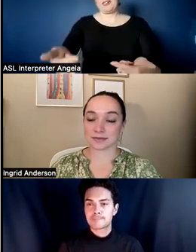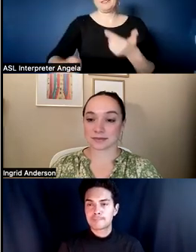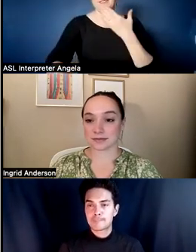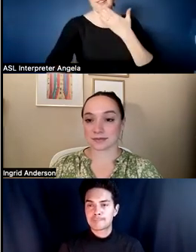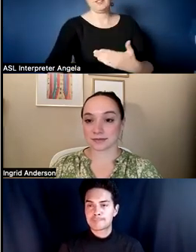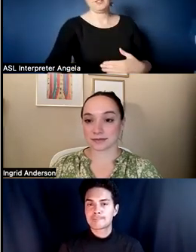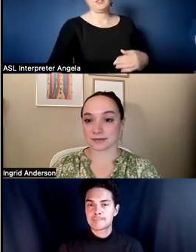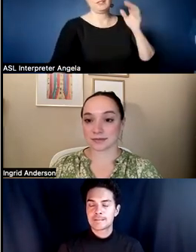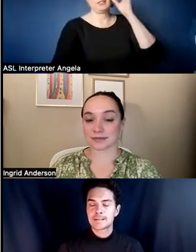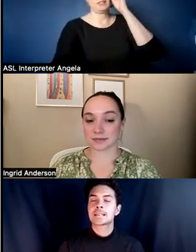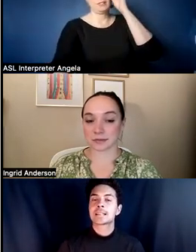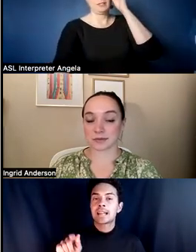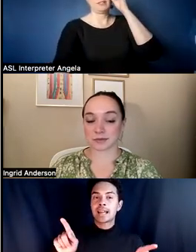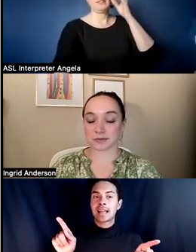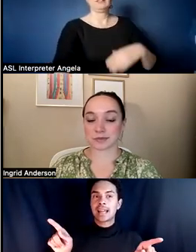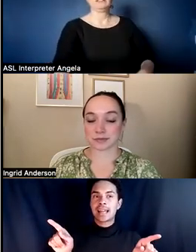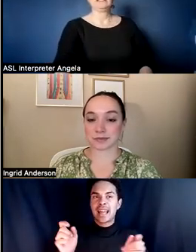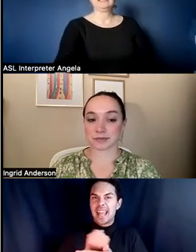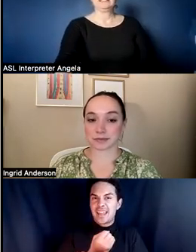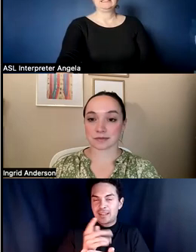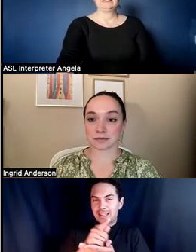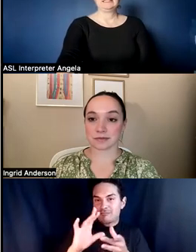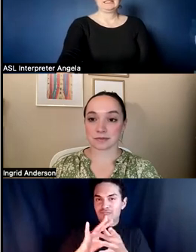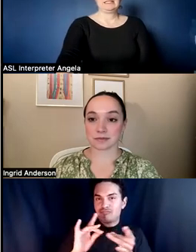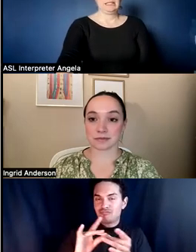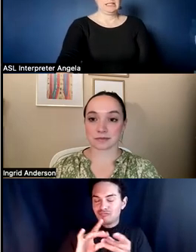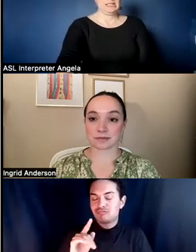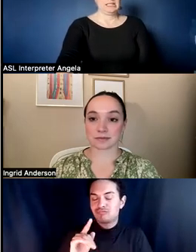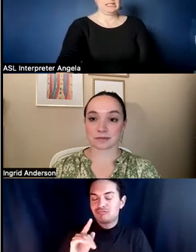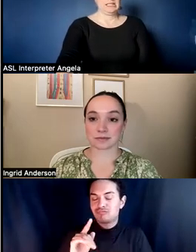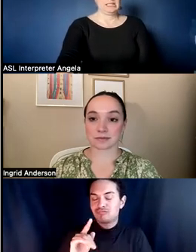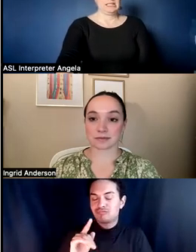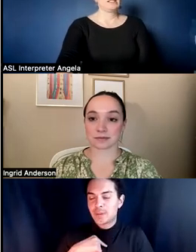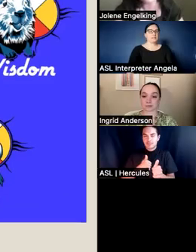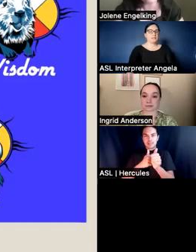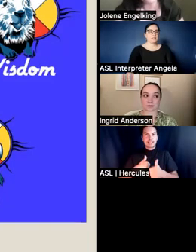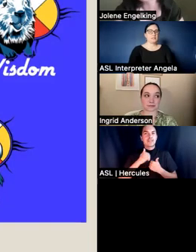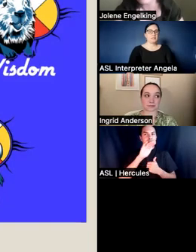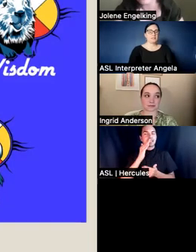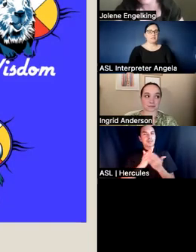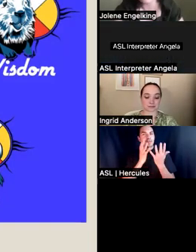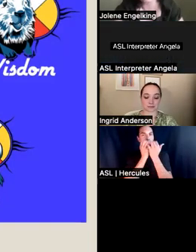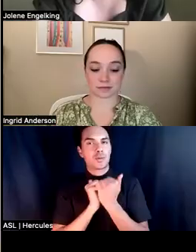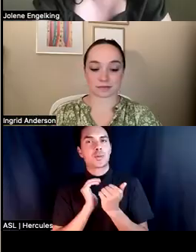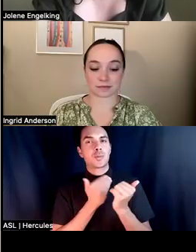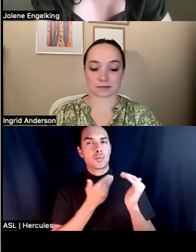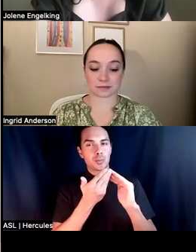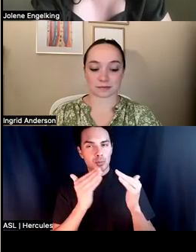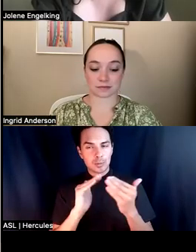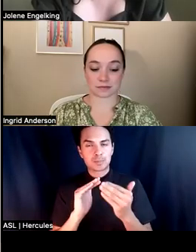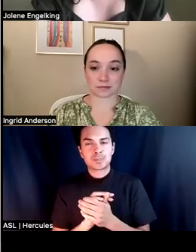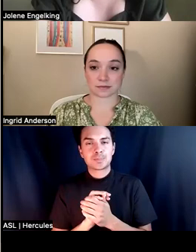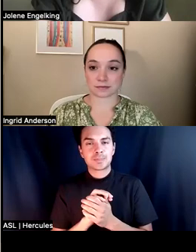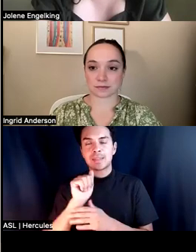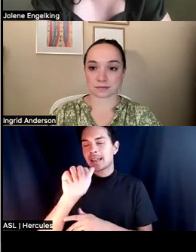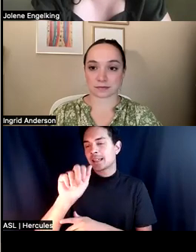as a whole live by. These are some of the values of my community, the